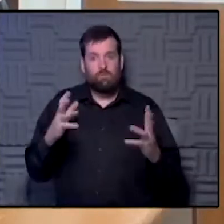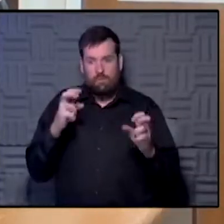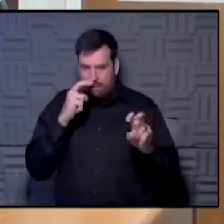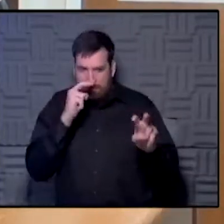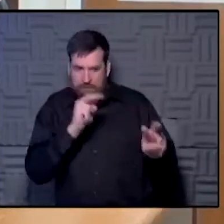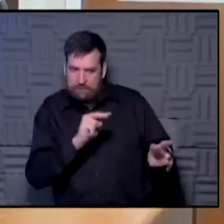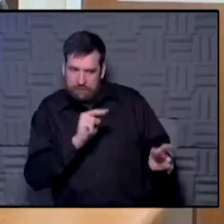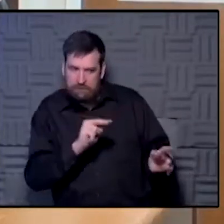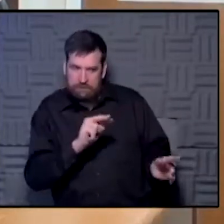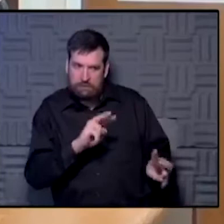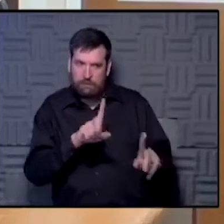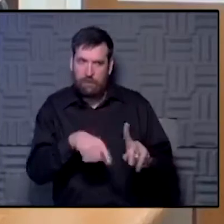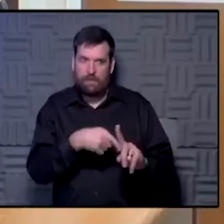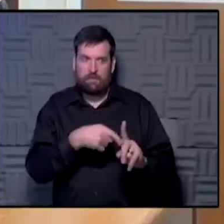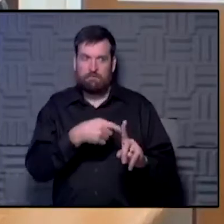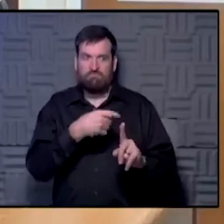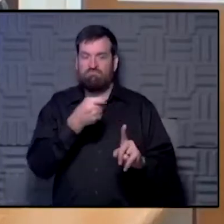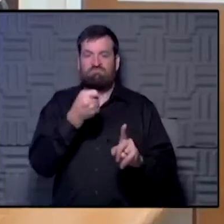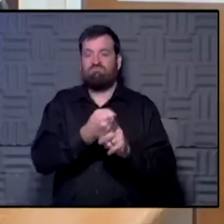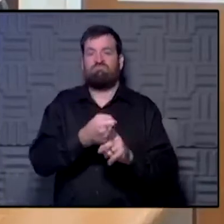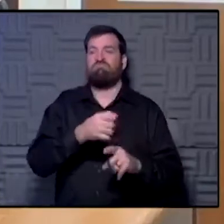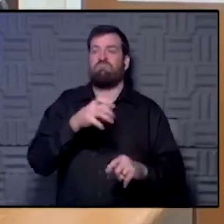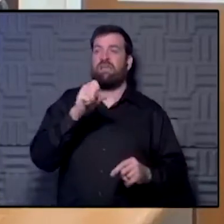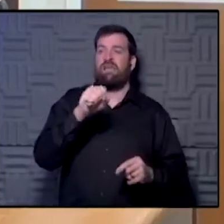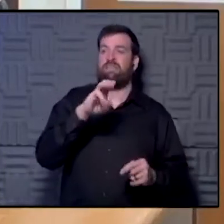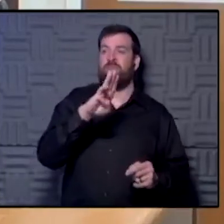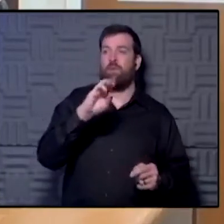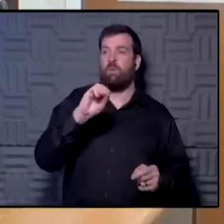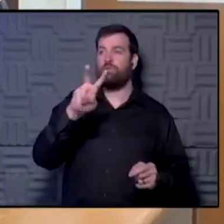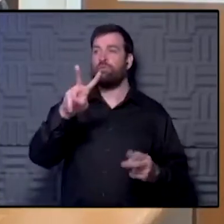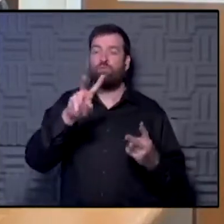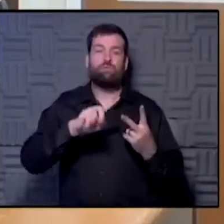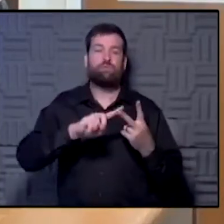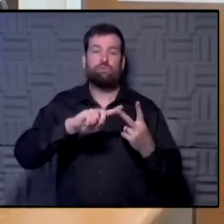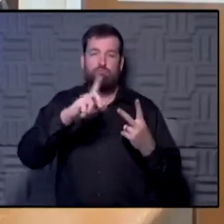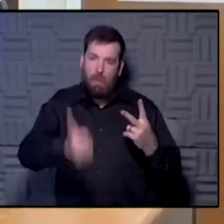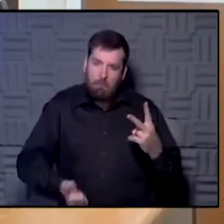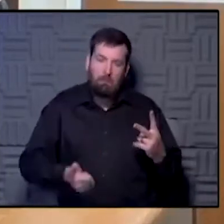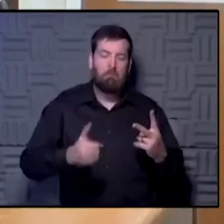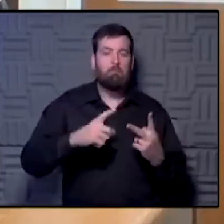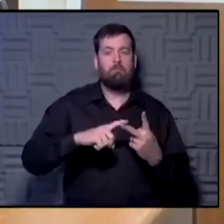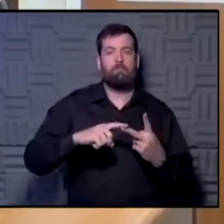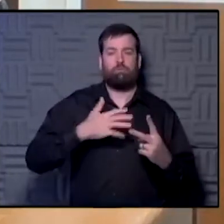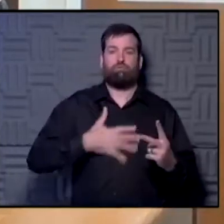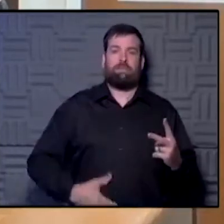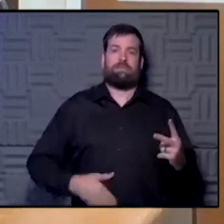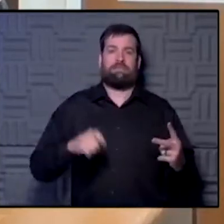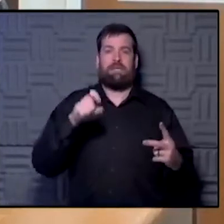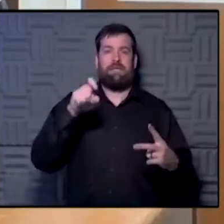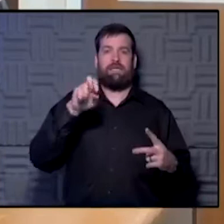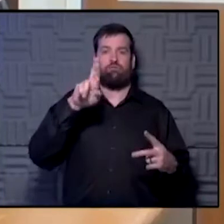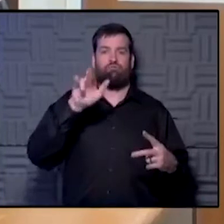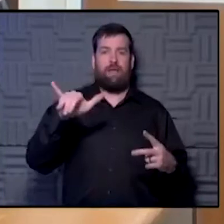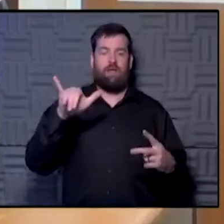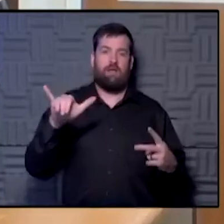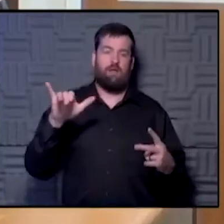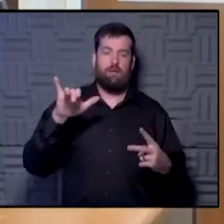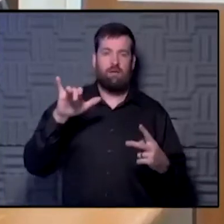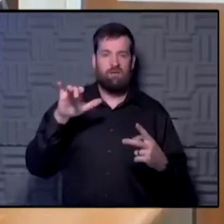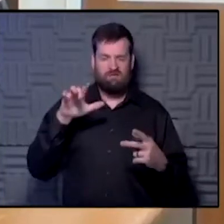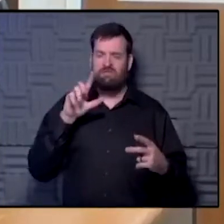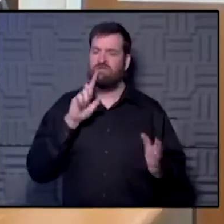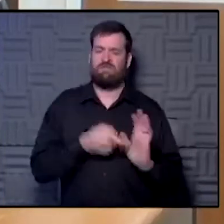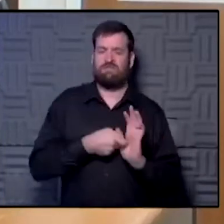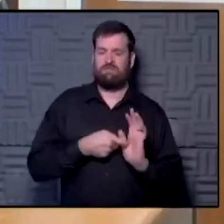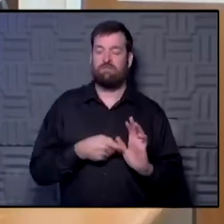for when all of a sudden their SpO2 drops, their chest x-ray looks worse, they're having a more difficult time. And so we said,